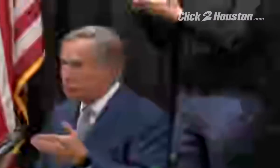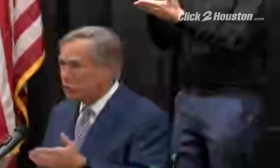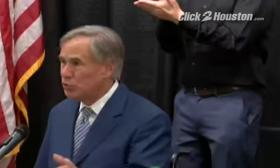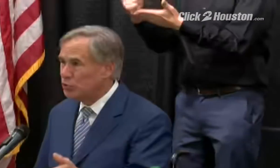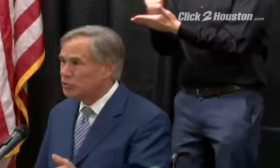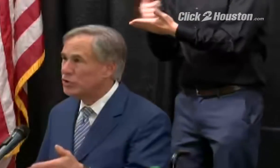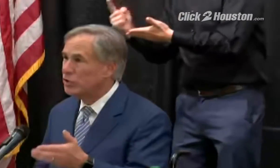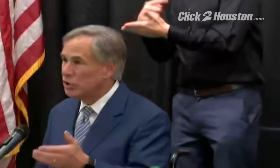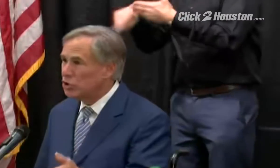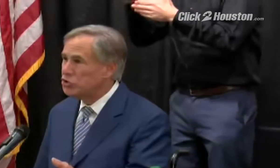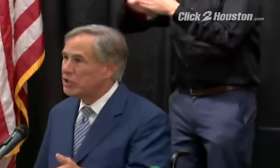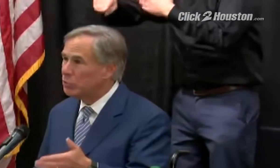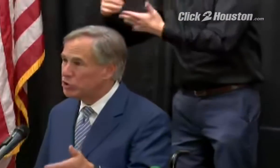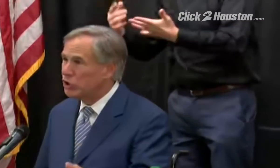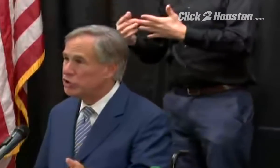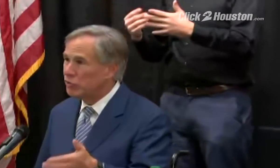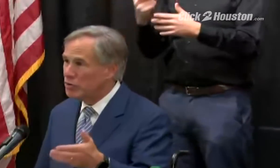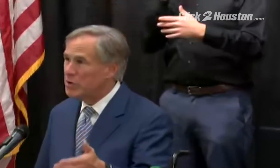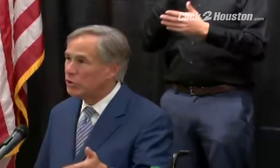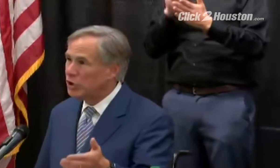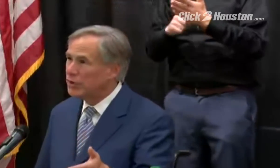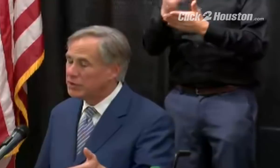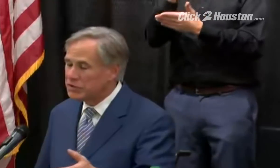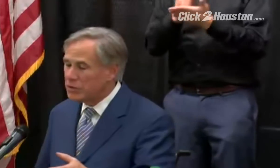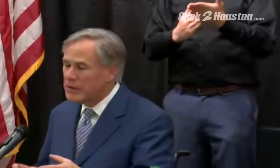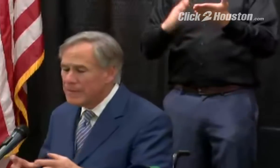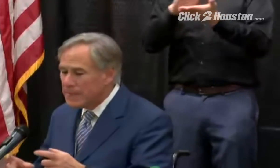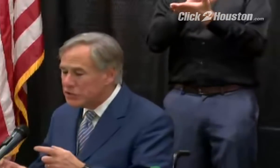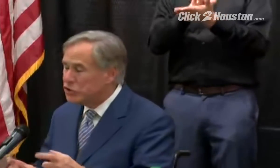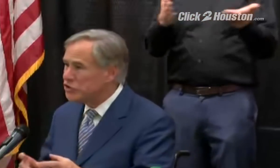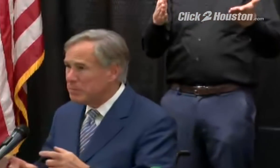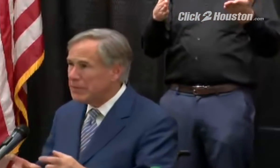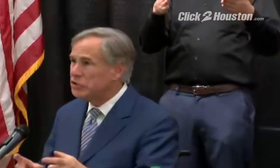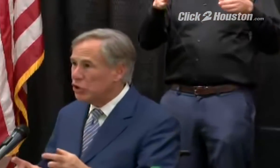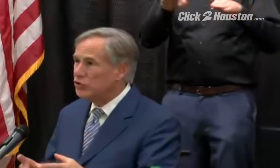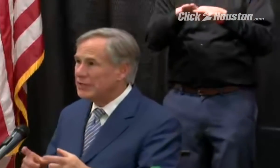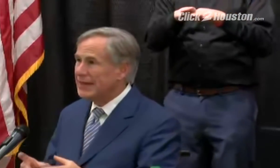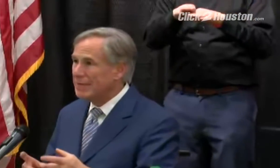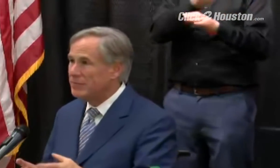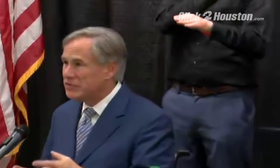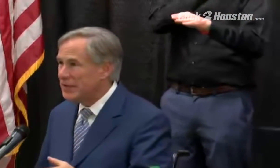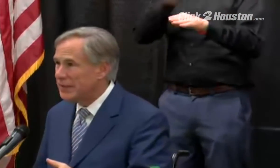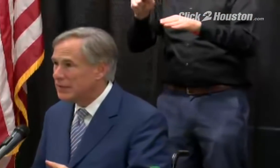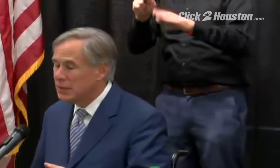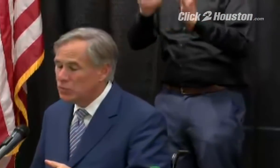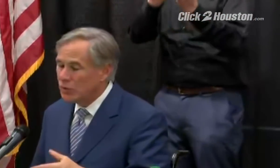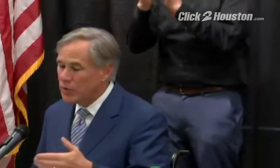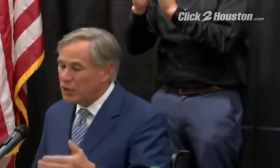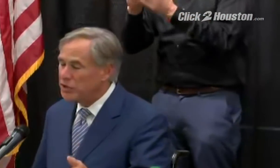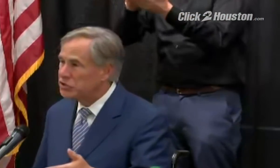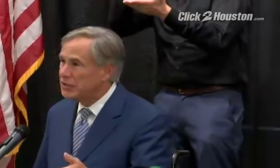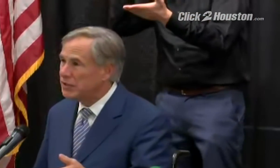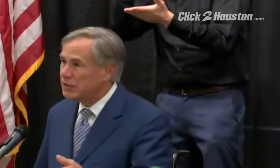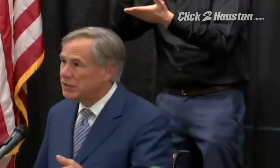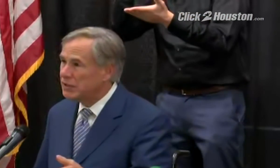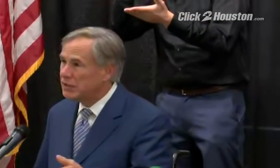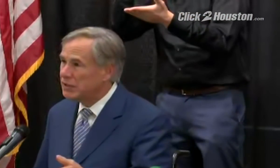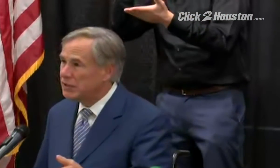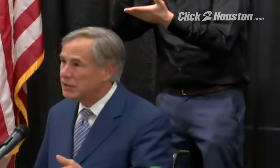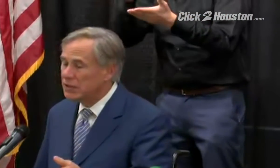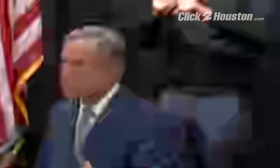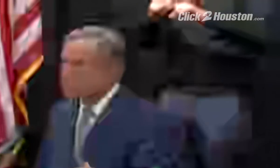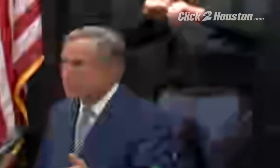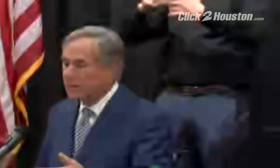about schools closing and returning to remote learning. And so it just depends on the type of setting where we are seeing